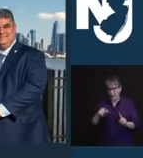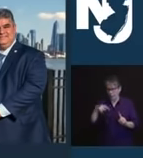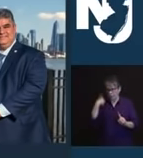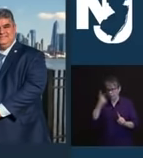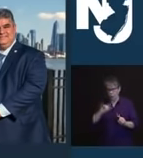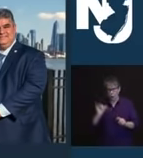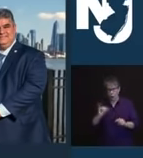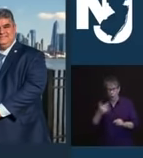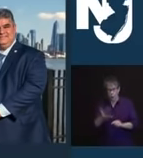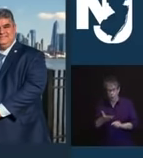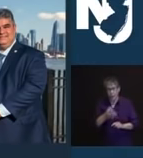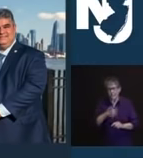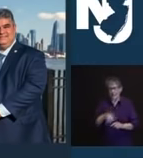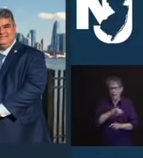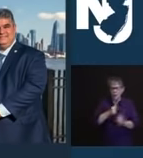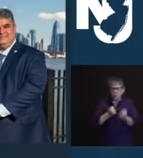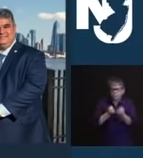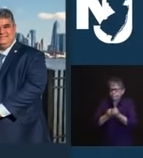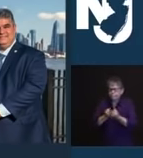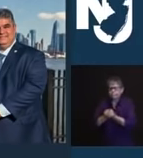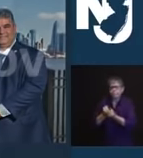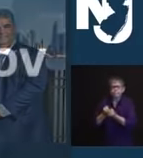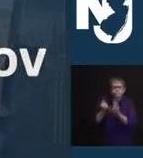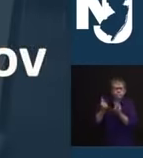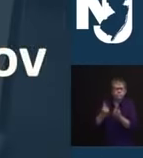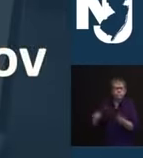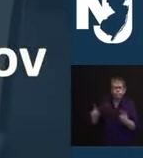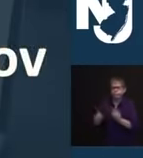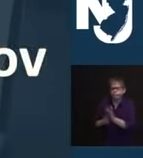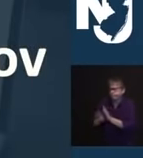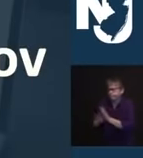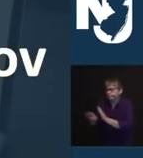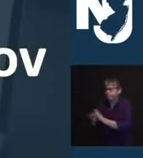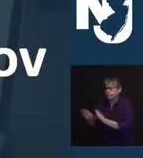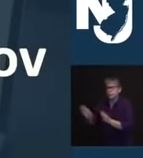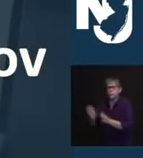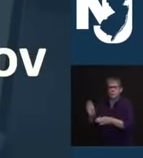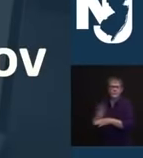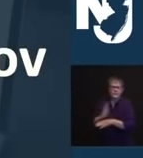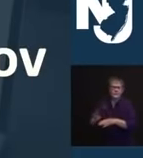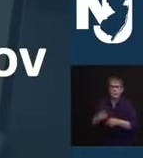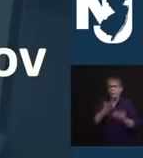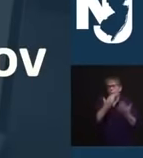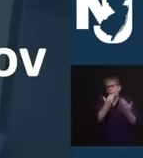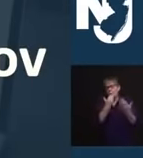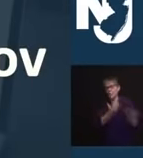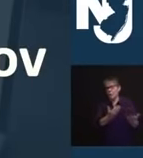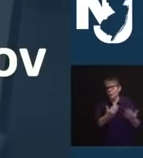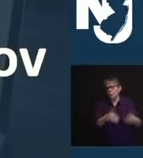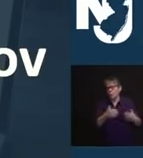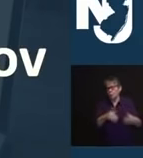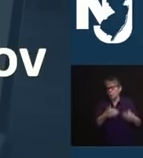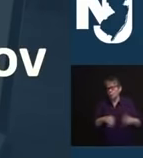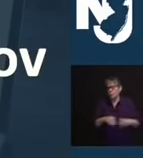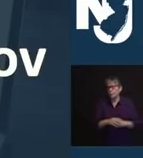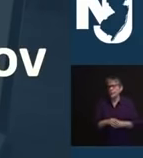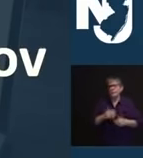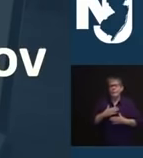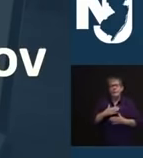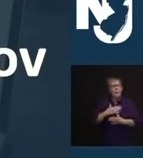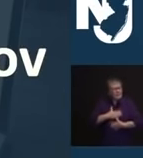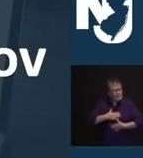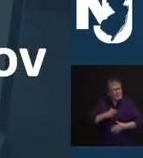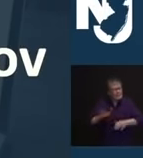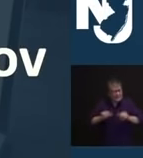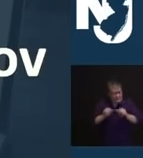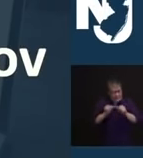say thank you and que Dios te bendiga. And to everyone else, I say, support small businesses in your community. Together, we will